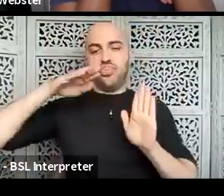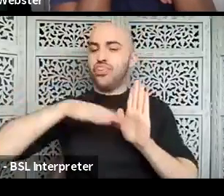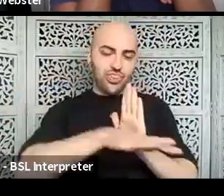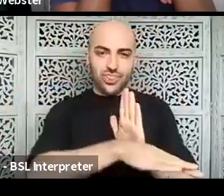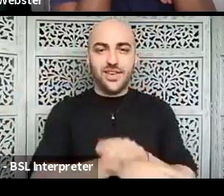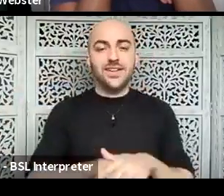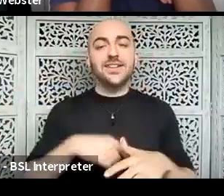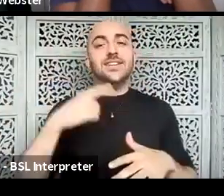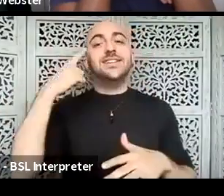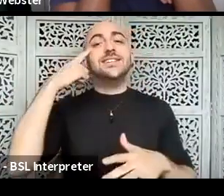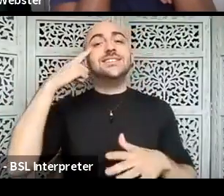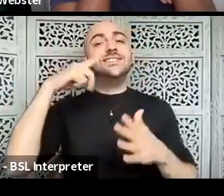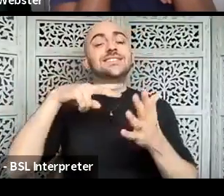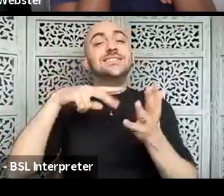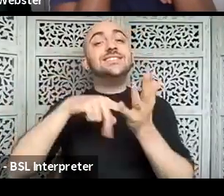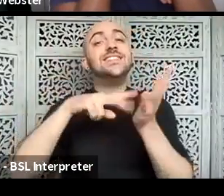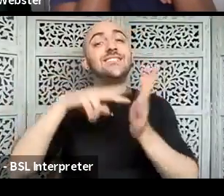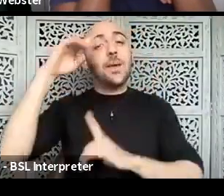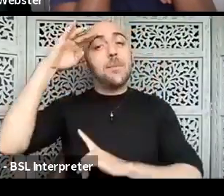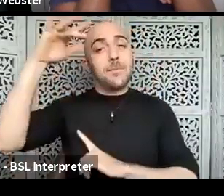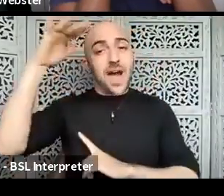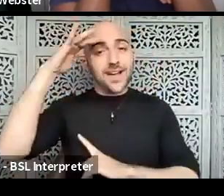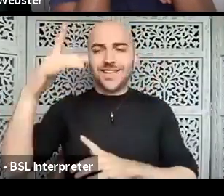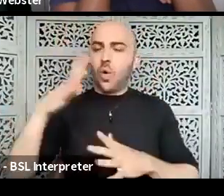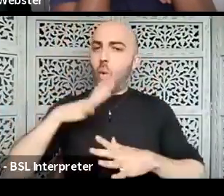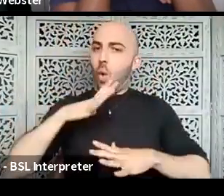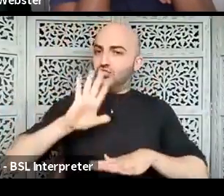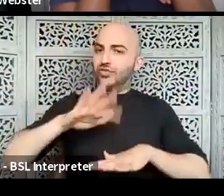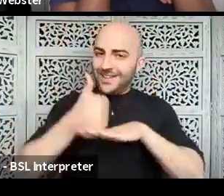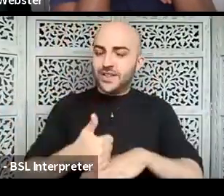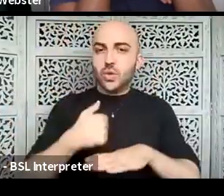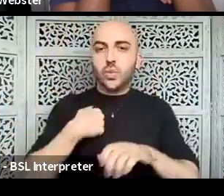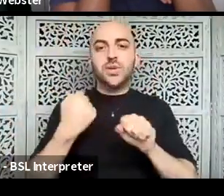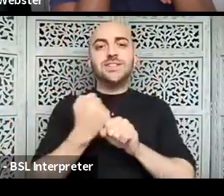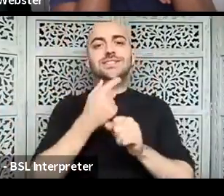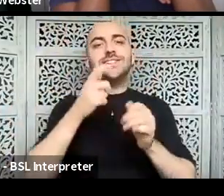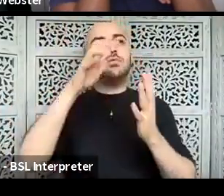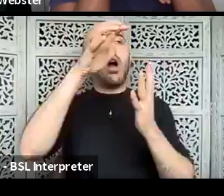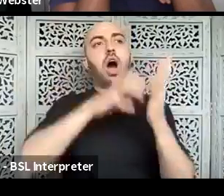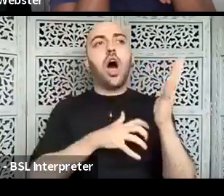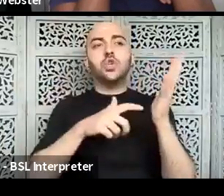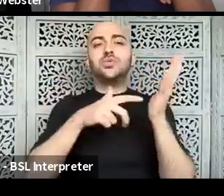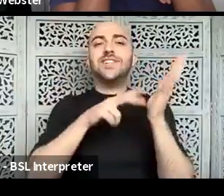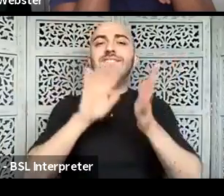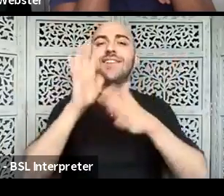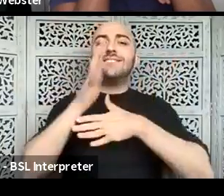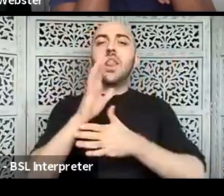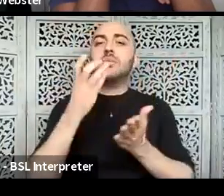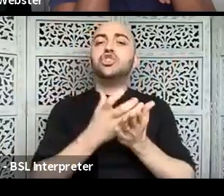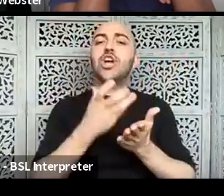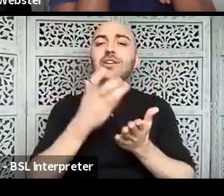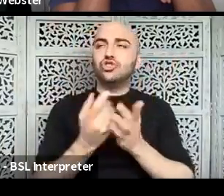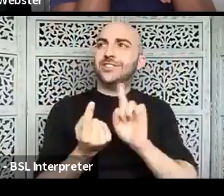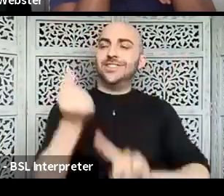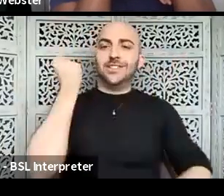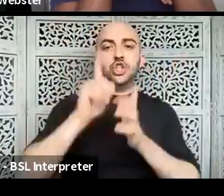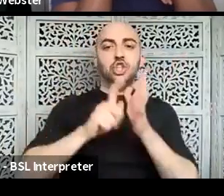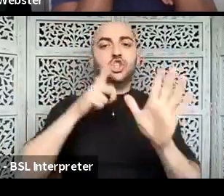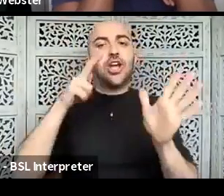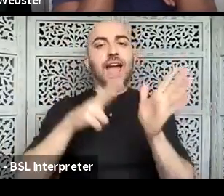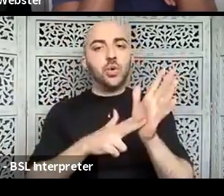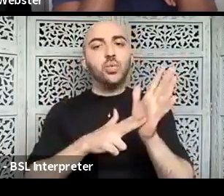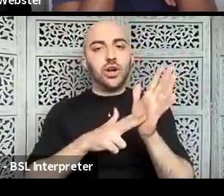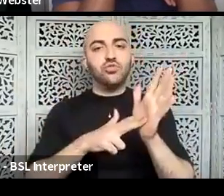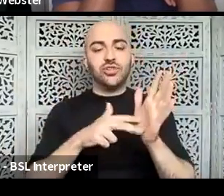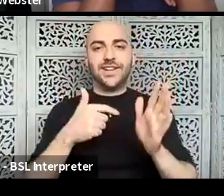getting a little bit of traction because we did an article with the Film and TV Charity last January, and